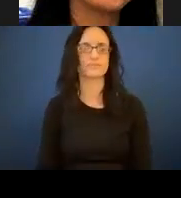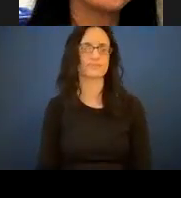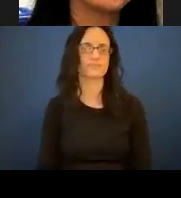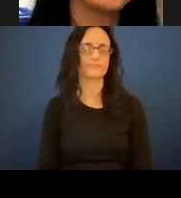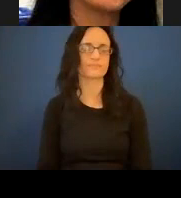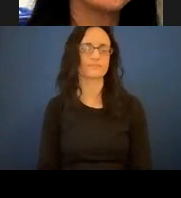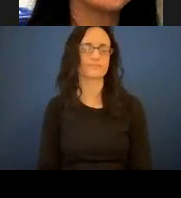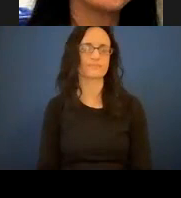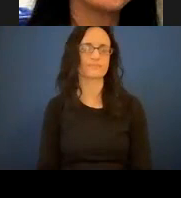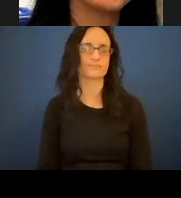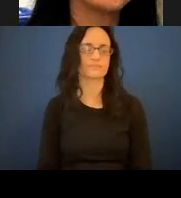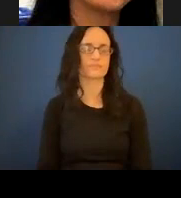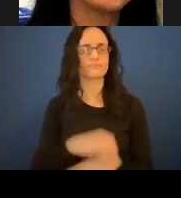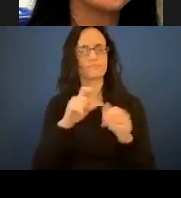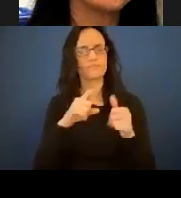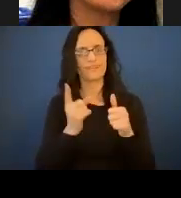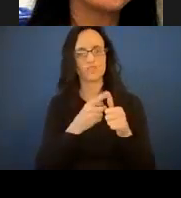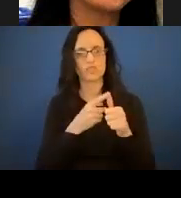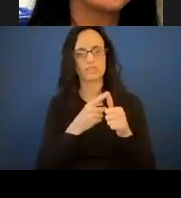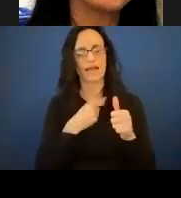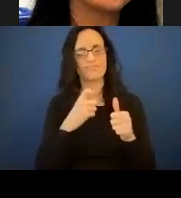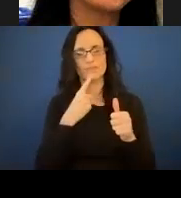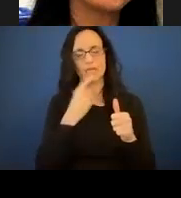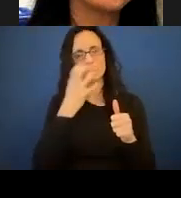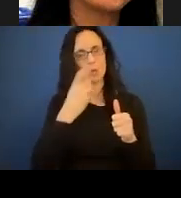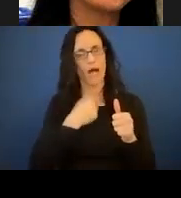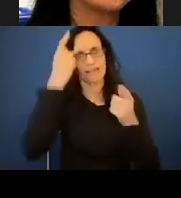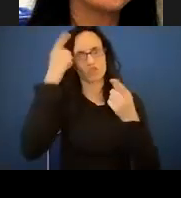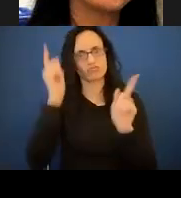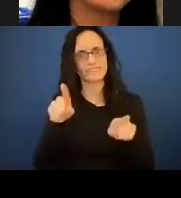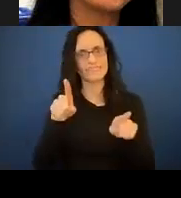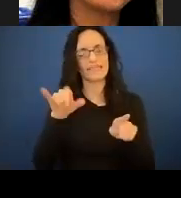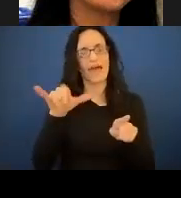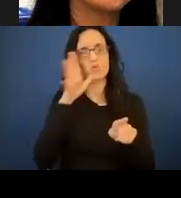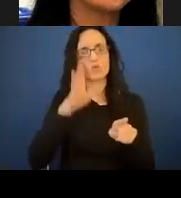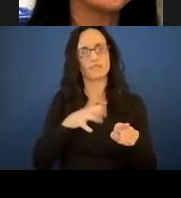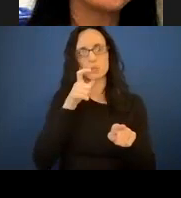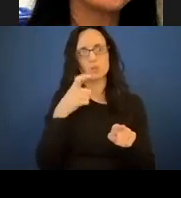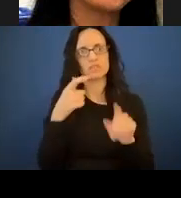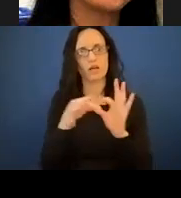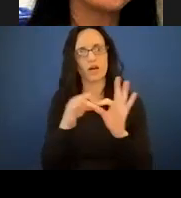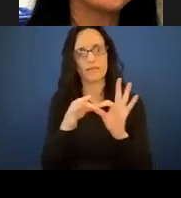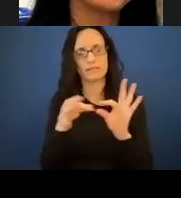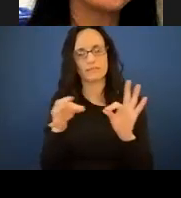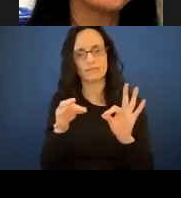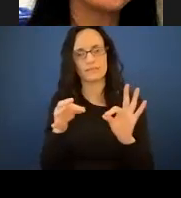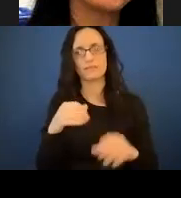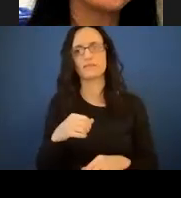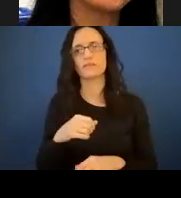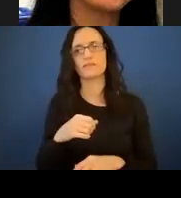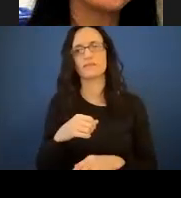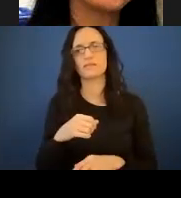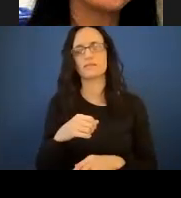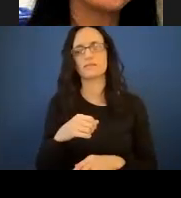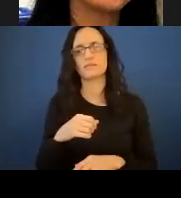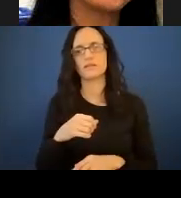I guess at first, I think I cannot agree more the previous lady what she said. I think the more